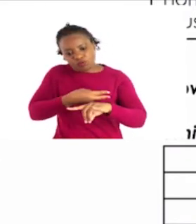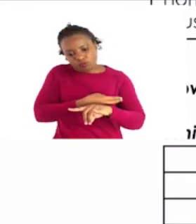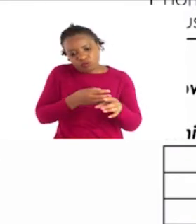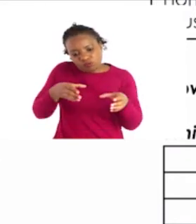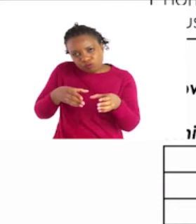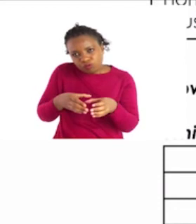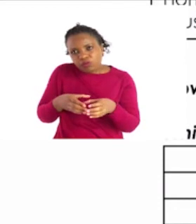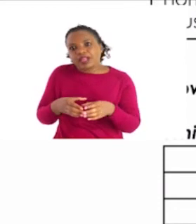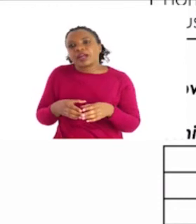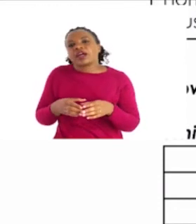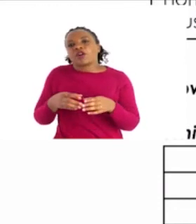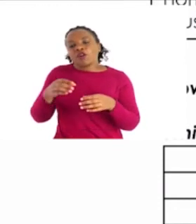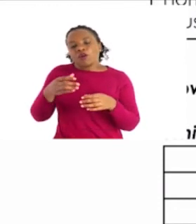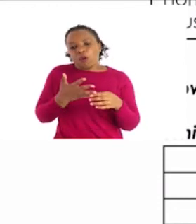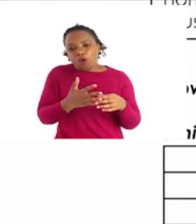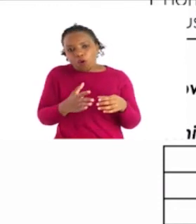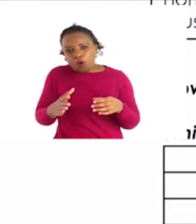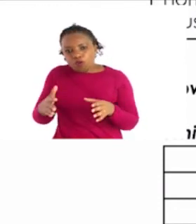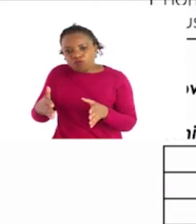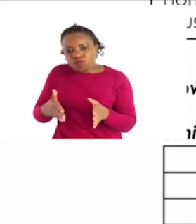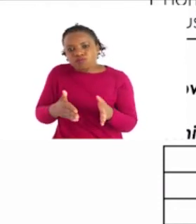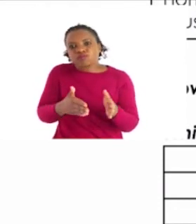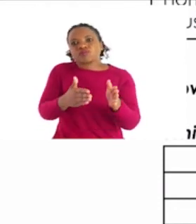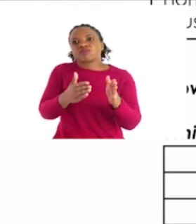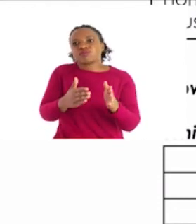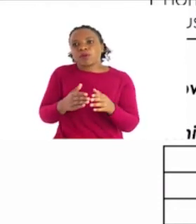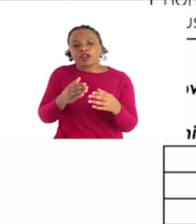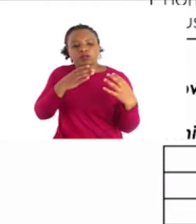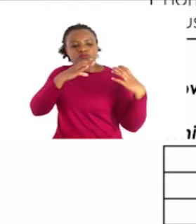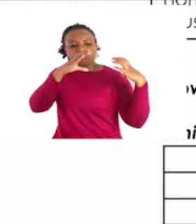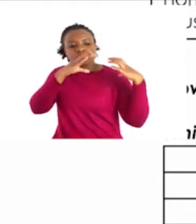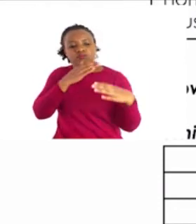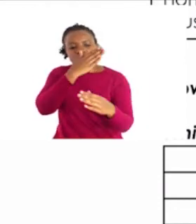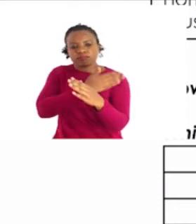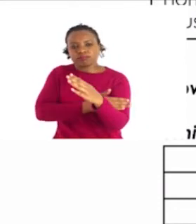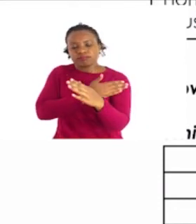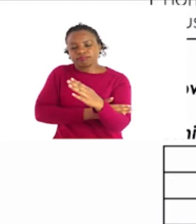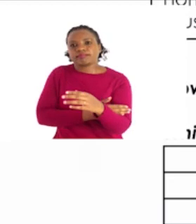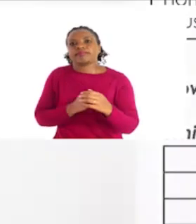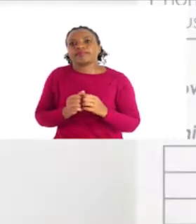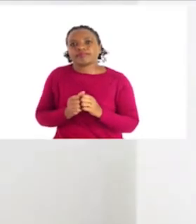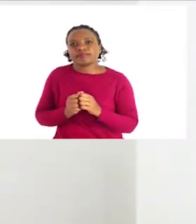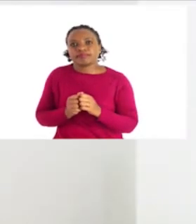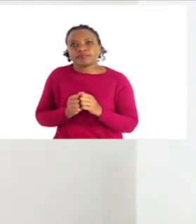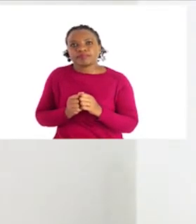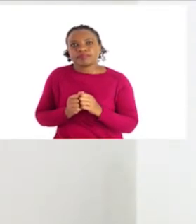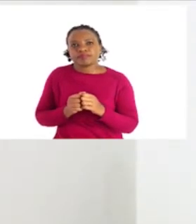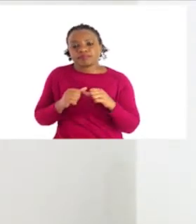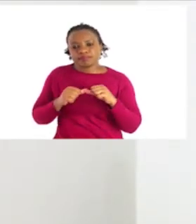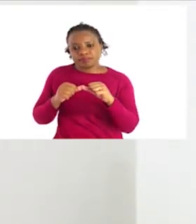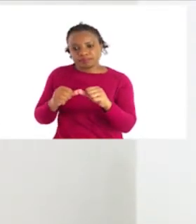lake of water, stack of wood. Hooray! Let us move on to the